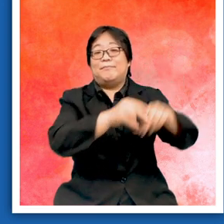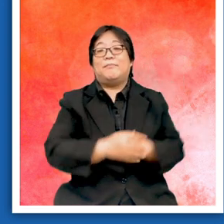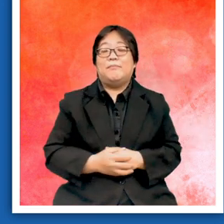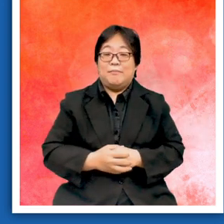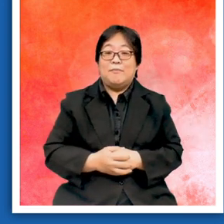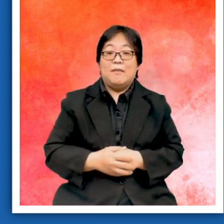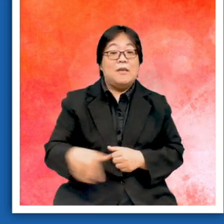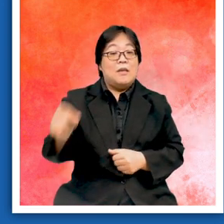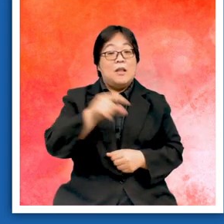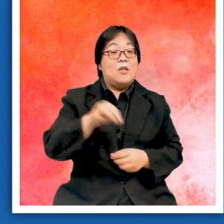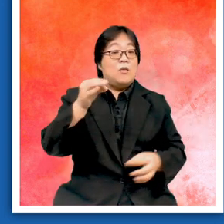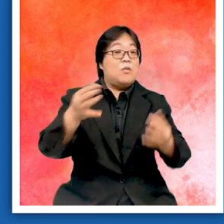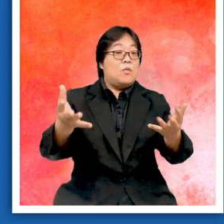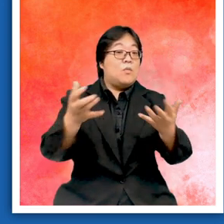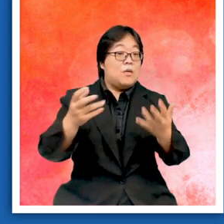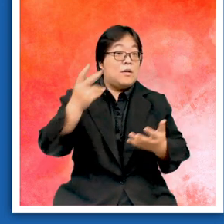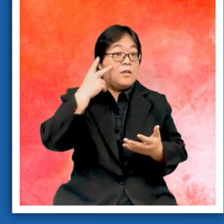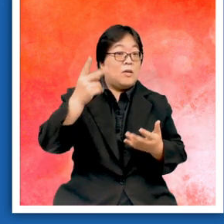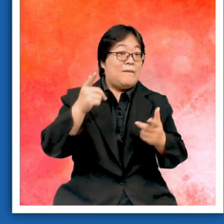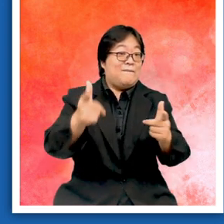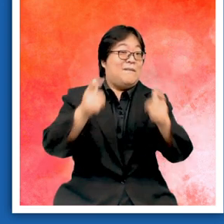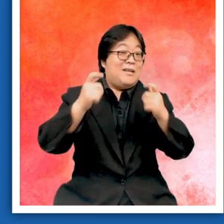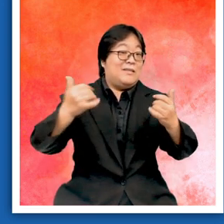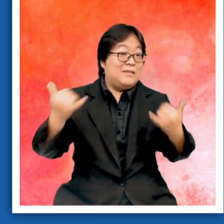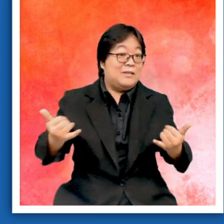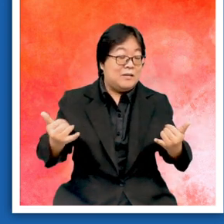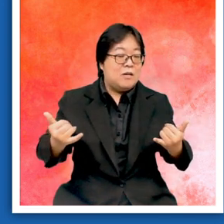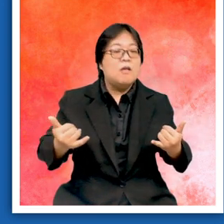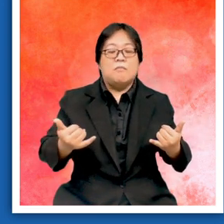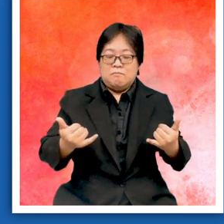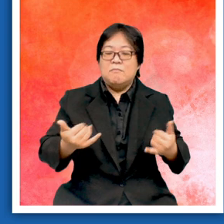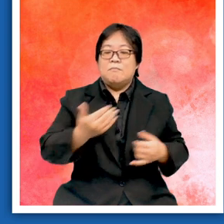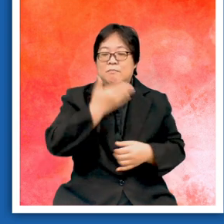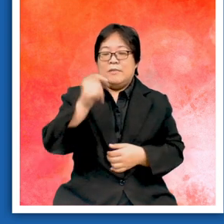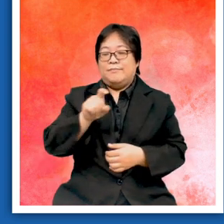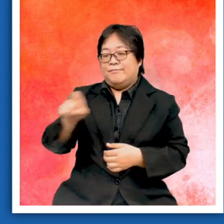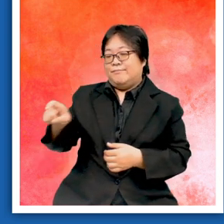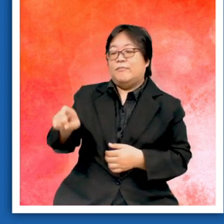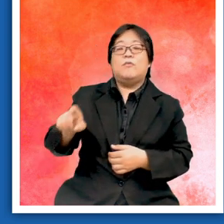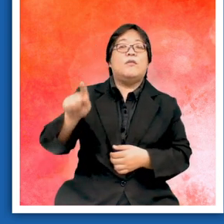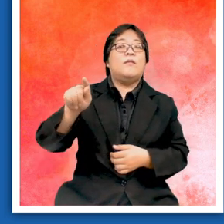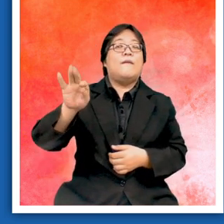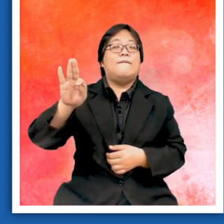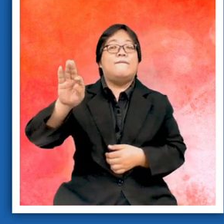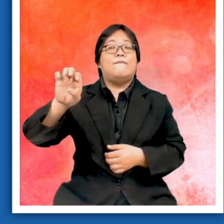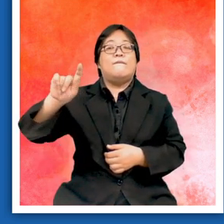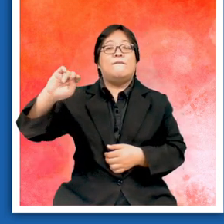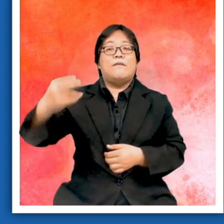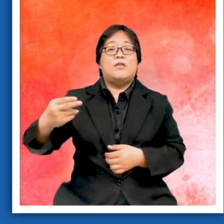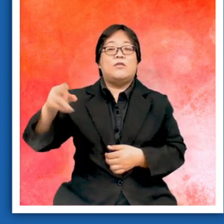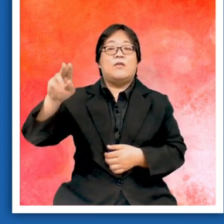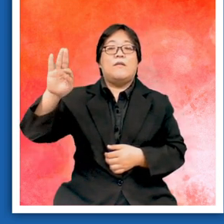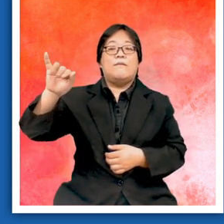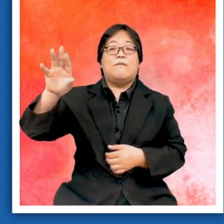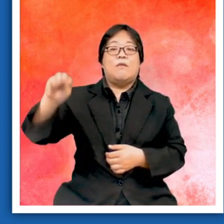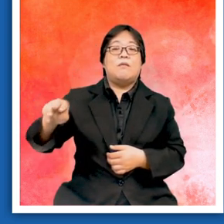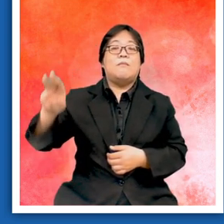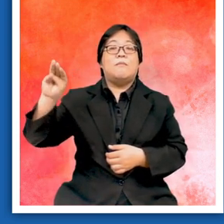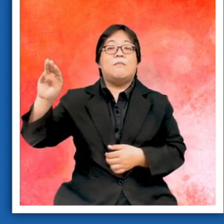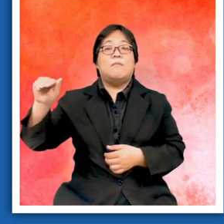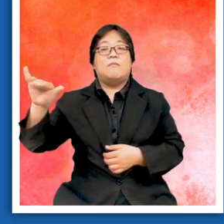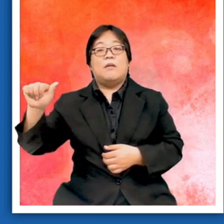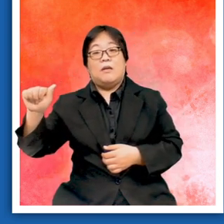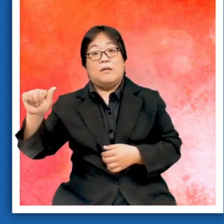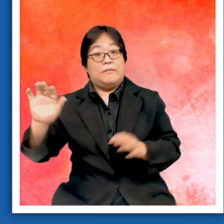want to see it immediately, you might want to use this fetch from Maya. All